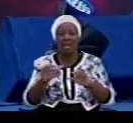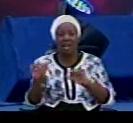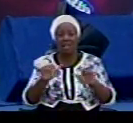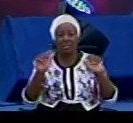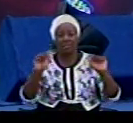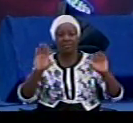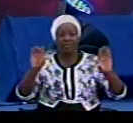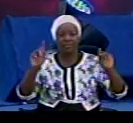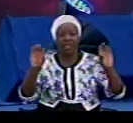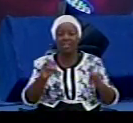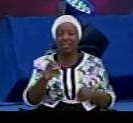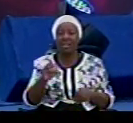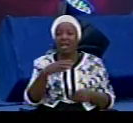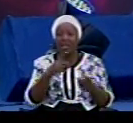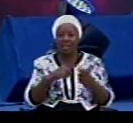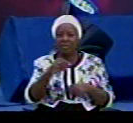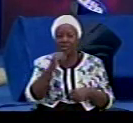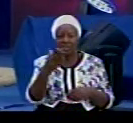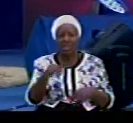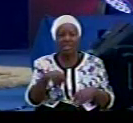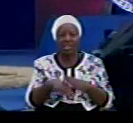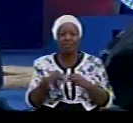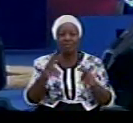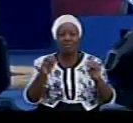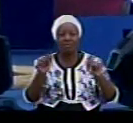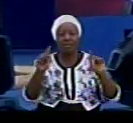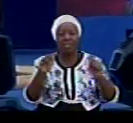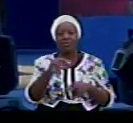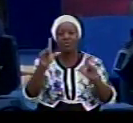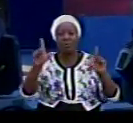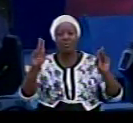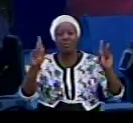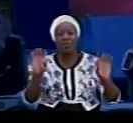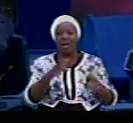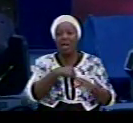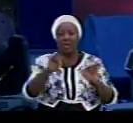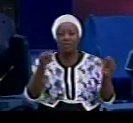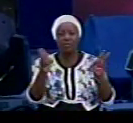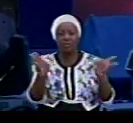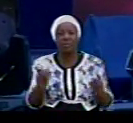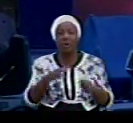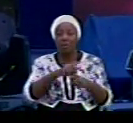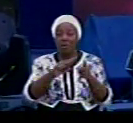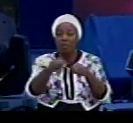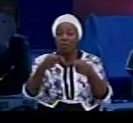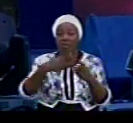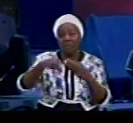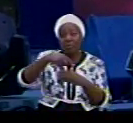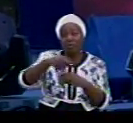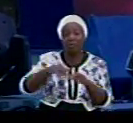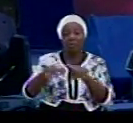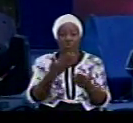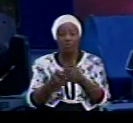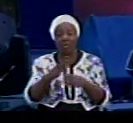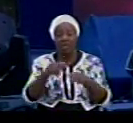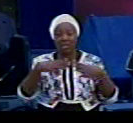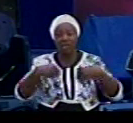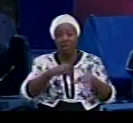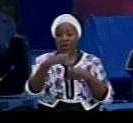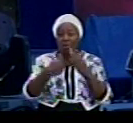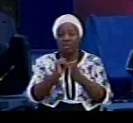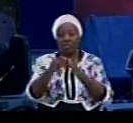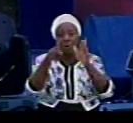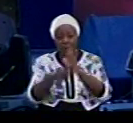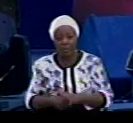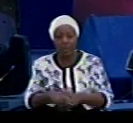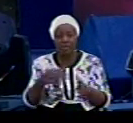Mark, Luke, and John when he went about doing good and healing all that were oppressed of the devil. You